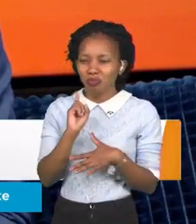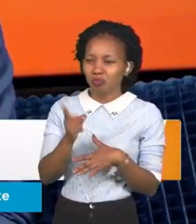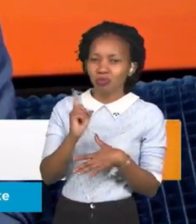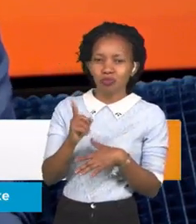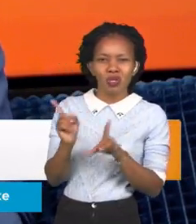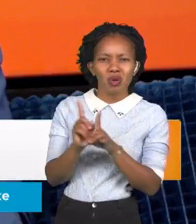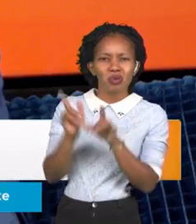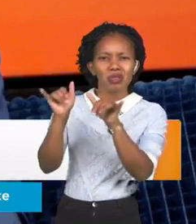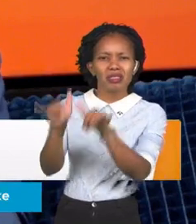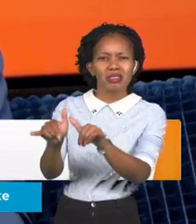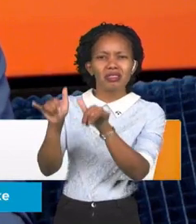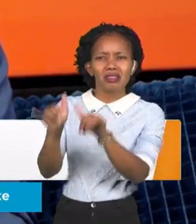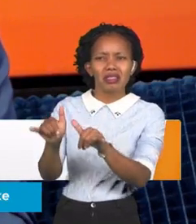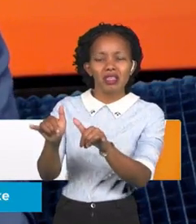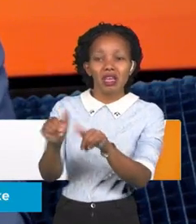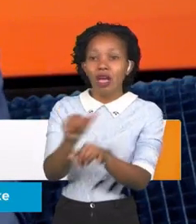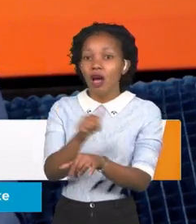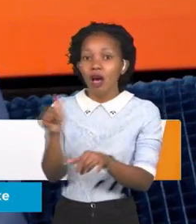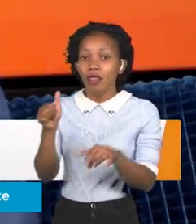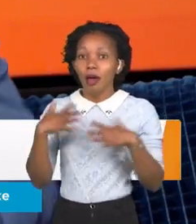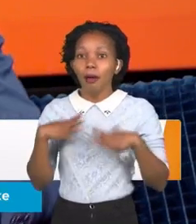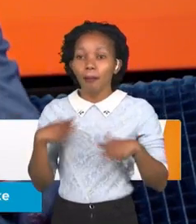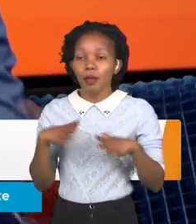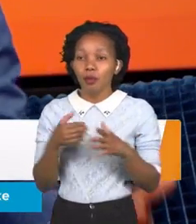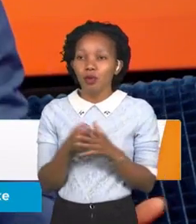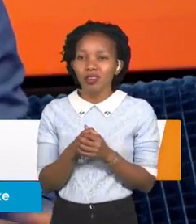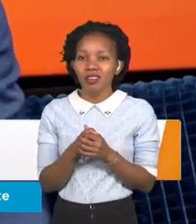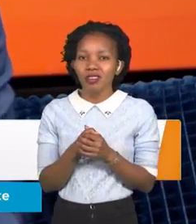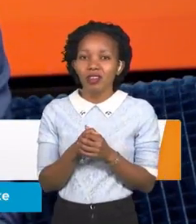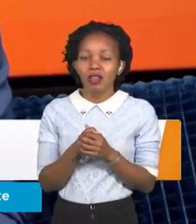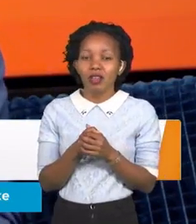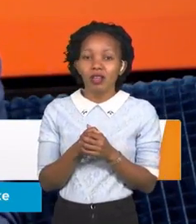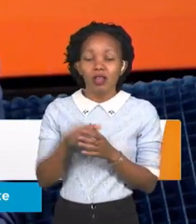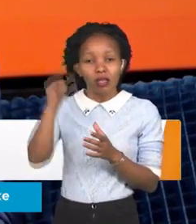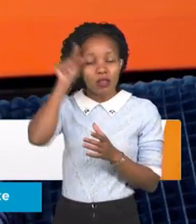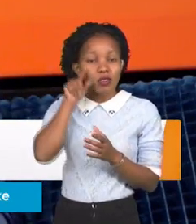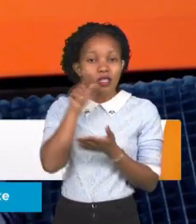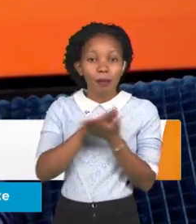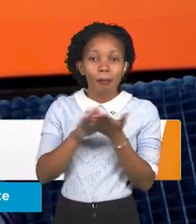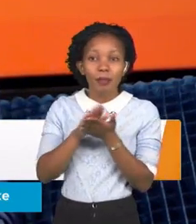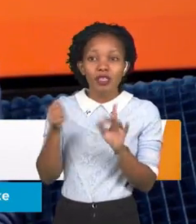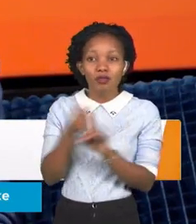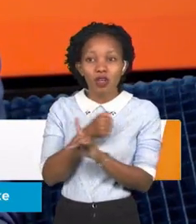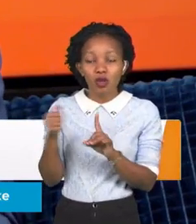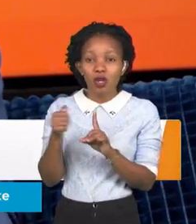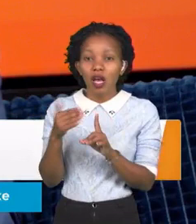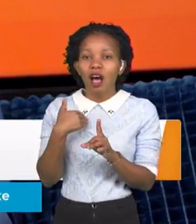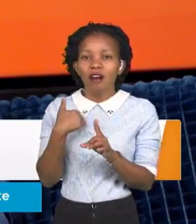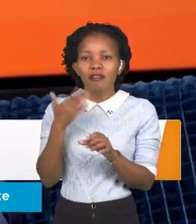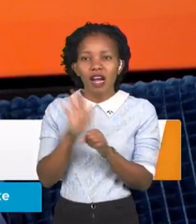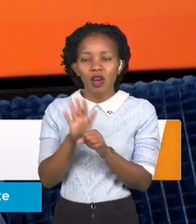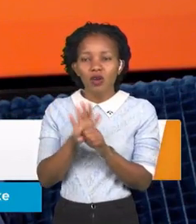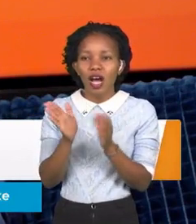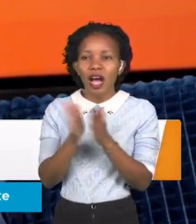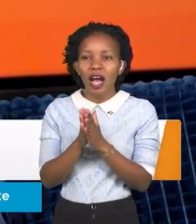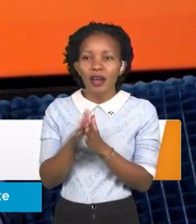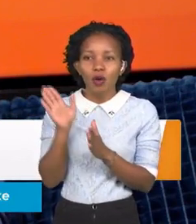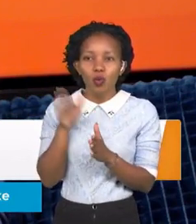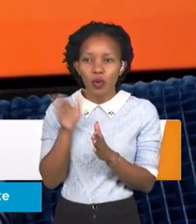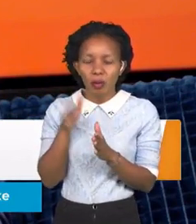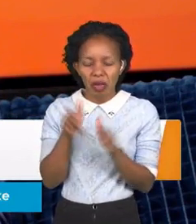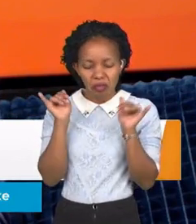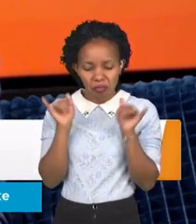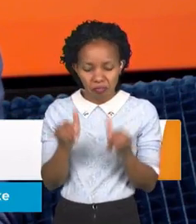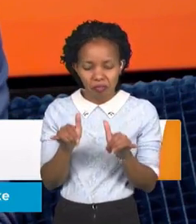stick in there. Some people go to an extent of even gender-based violence. Men, we've been on the spot for quite some time, and women still